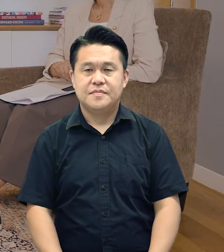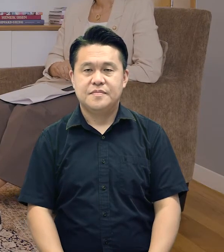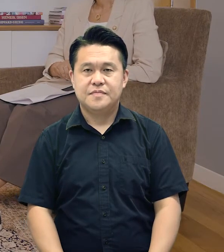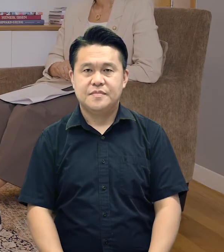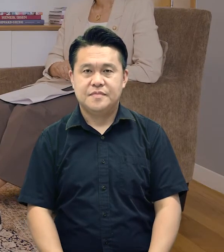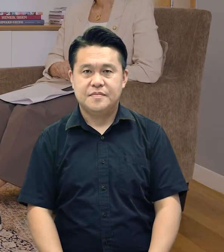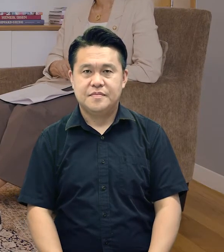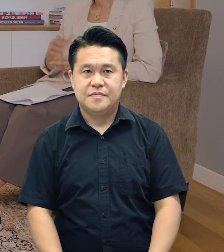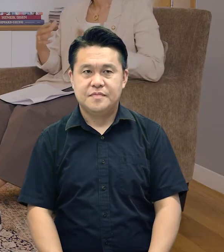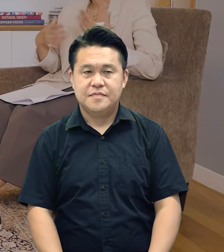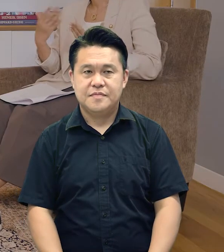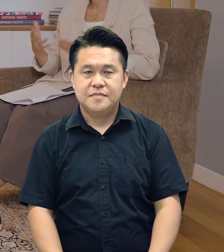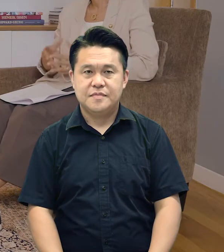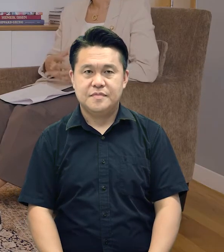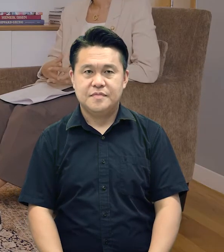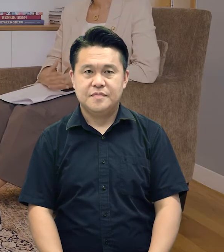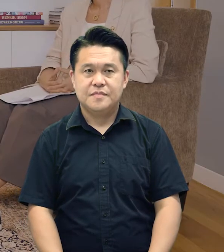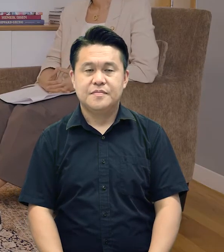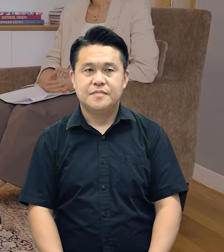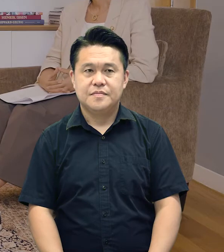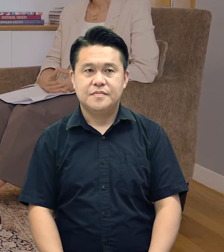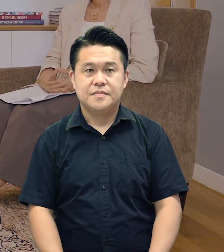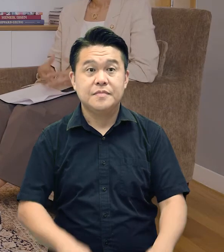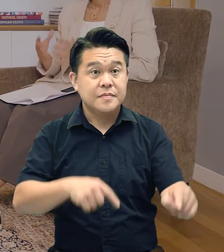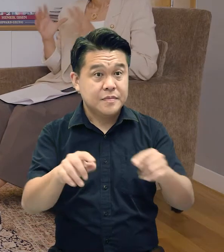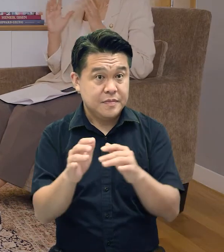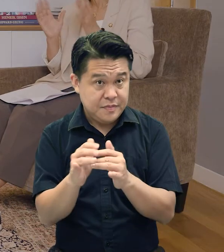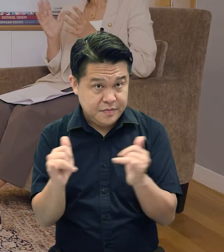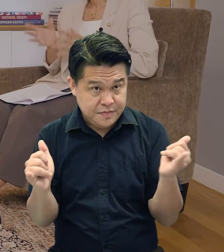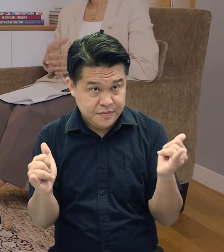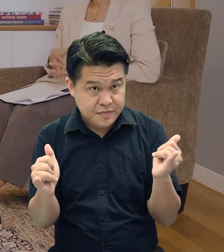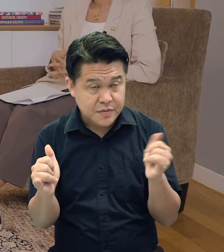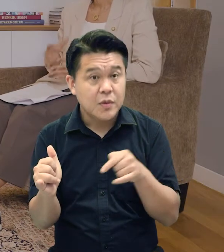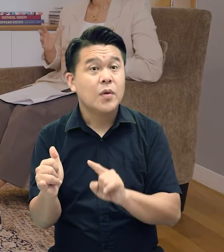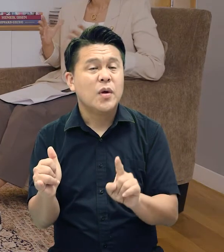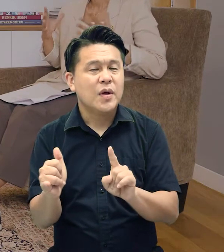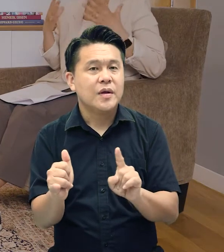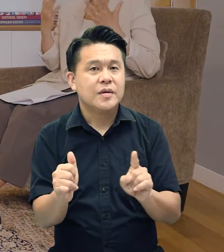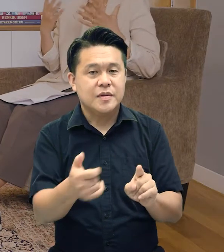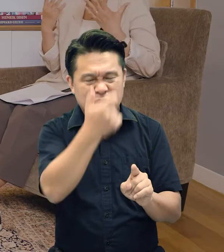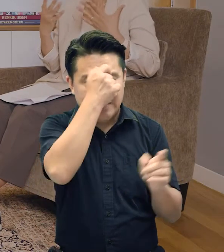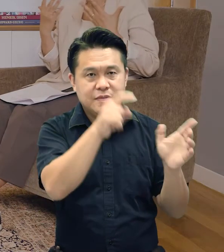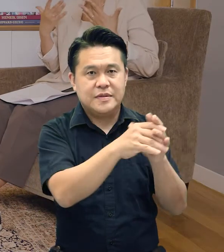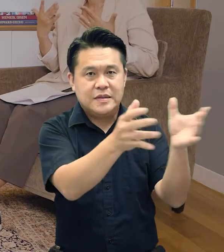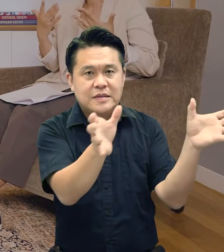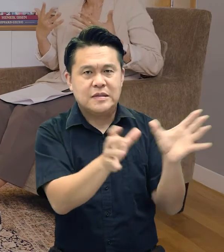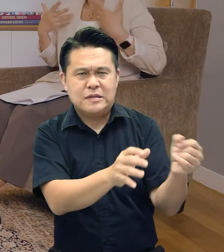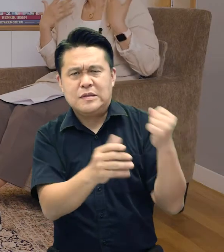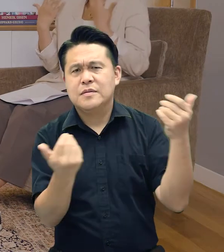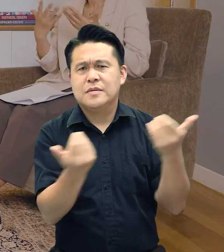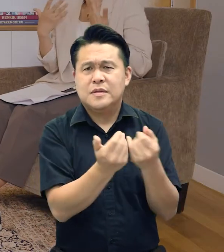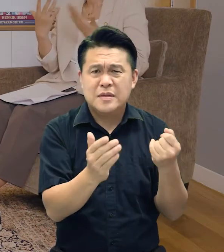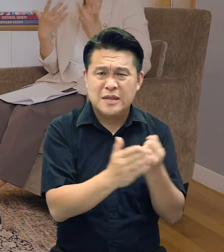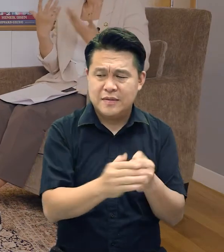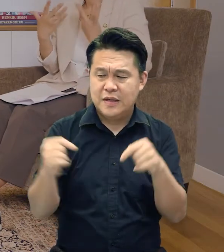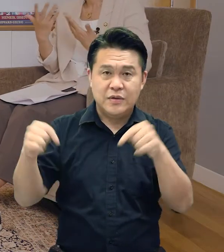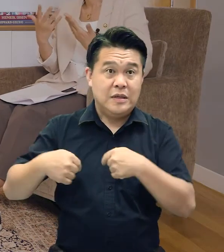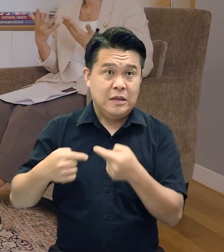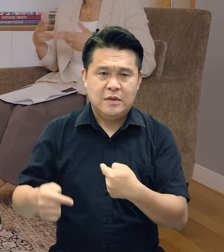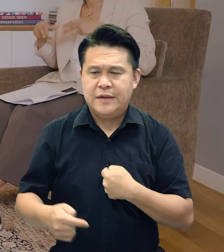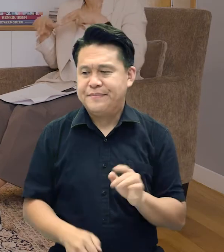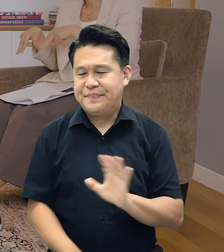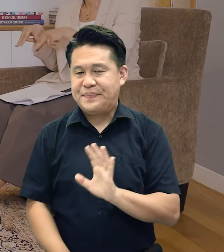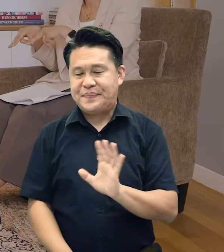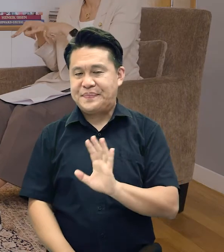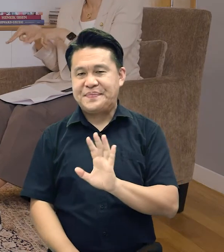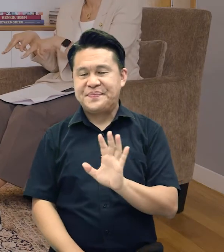strong, not that strong debate. I think, as I said, those politicians are so much afraid